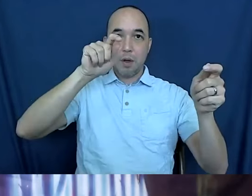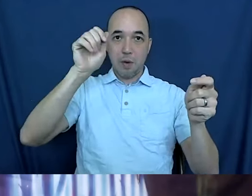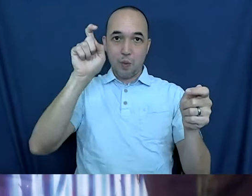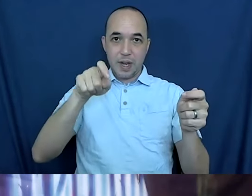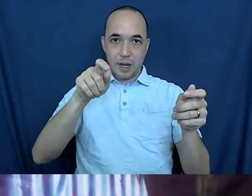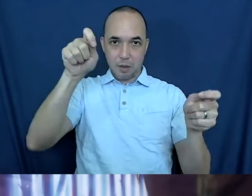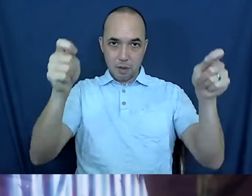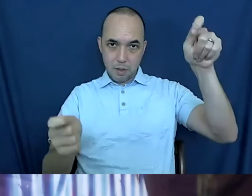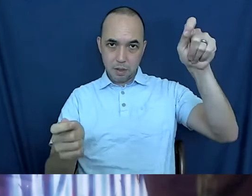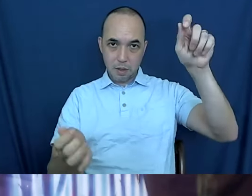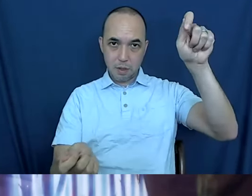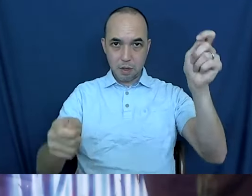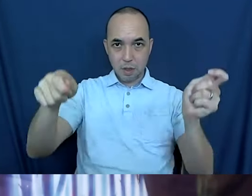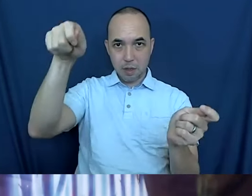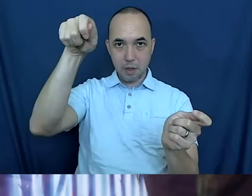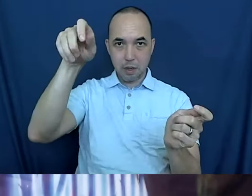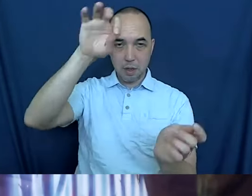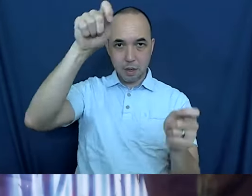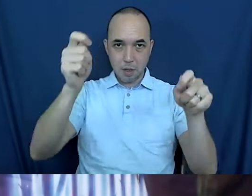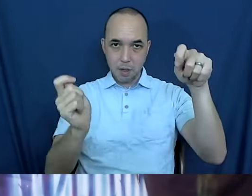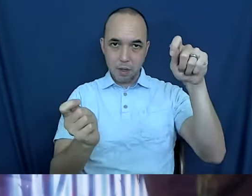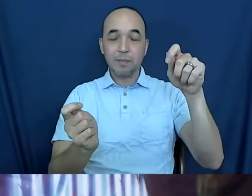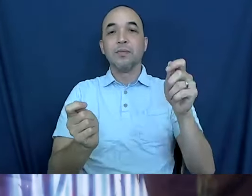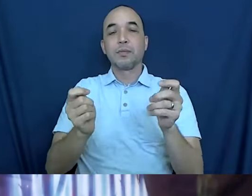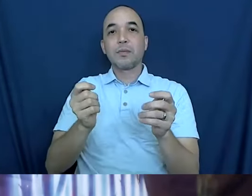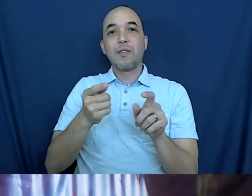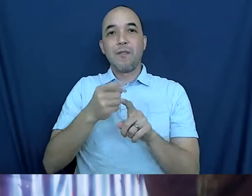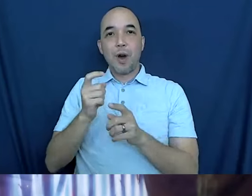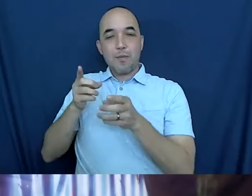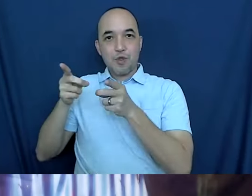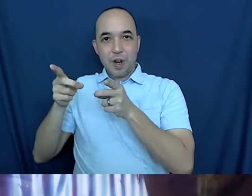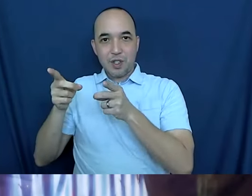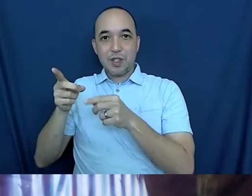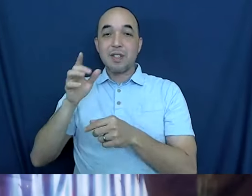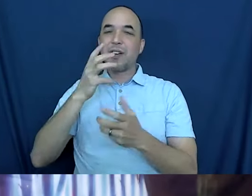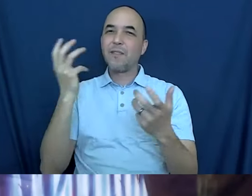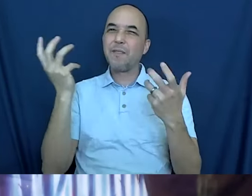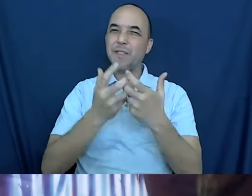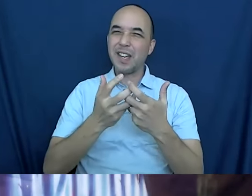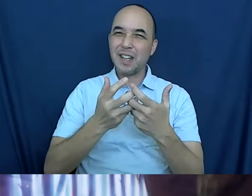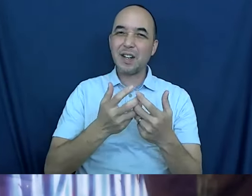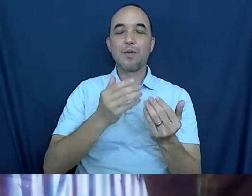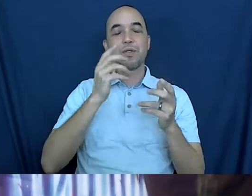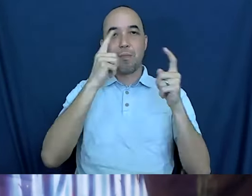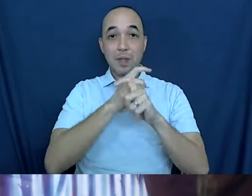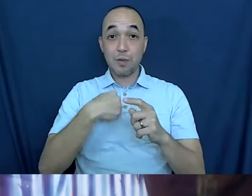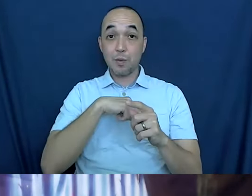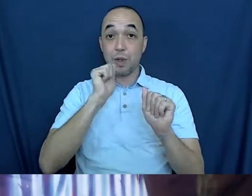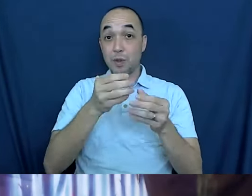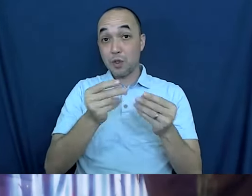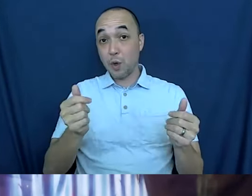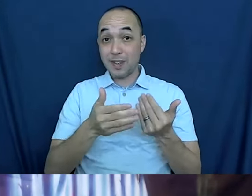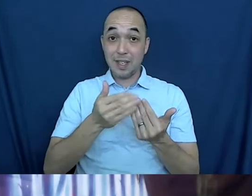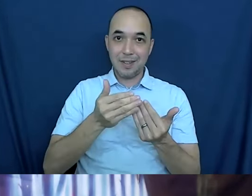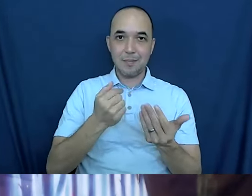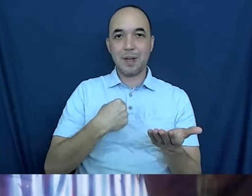given. And it's the kind of thing that it was like, it fit so perfectly. It was immediate. It was a puzzle that we could easily solve. And well,